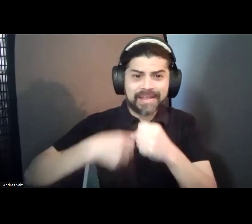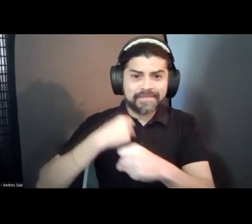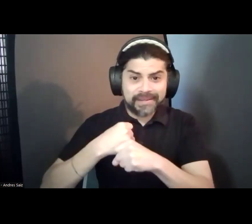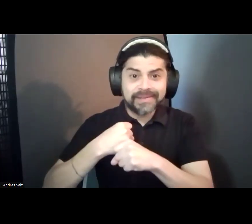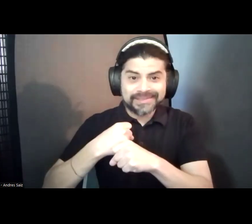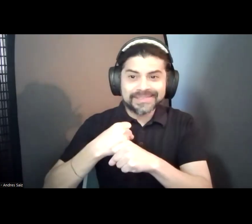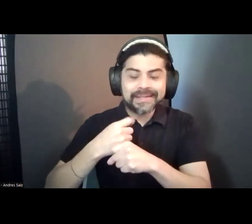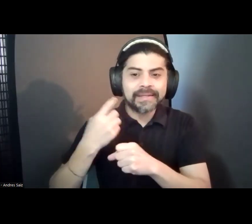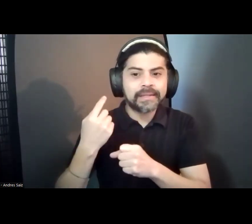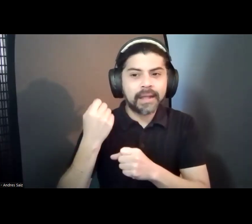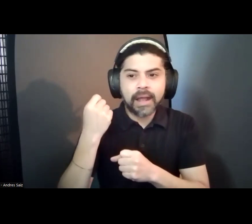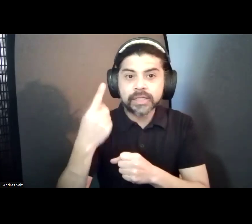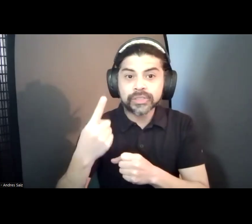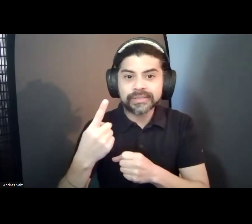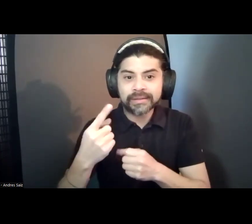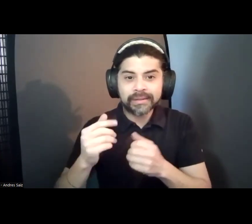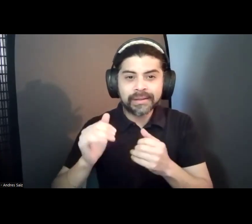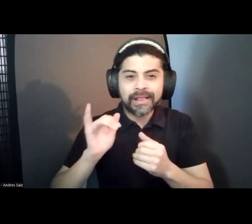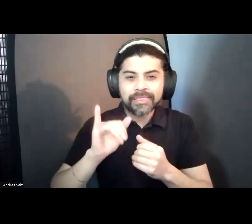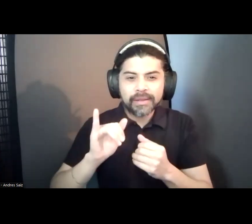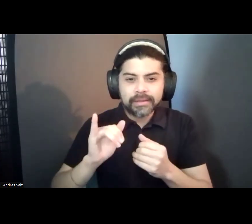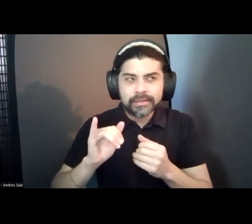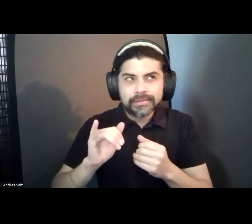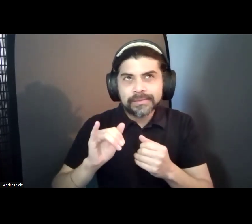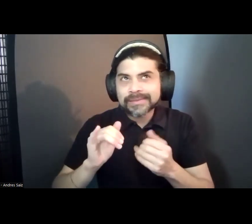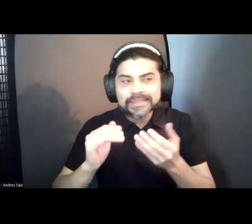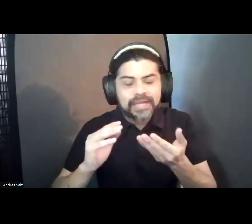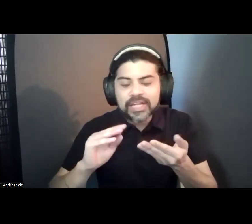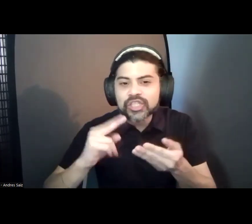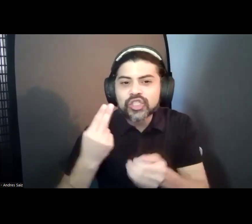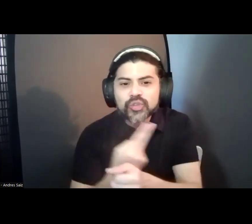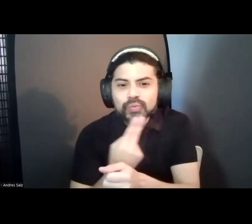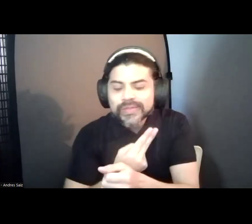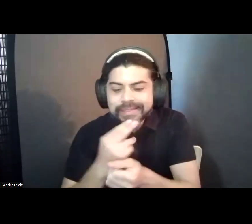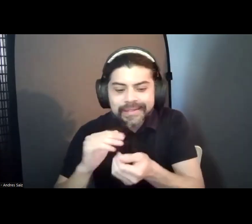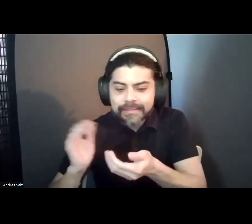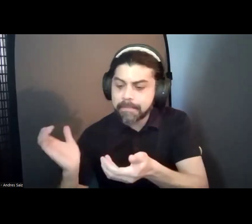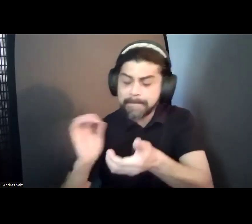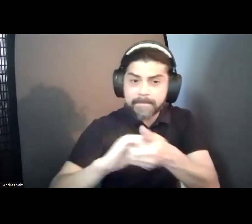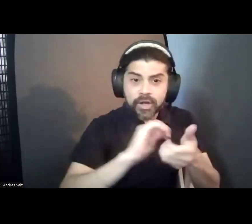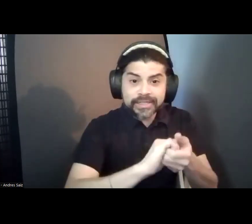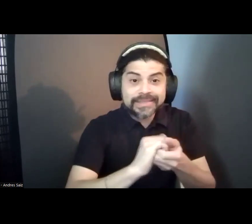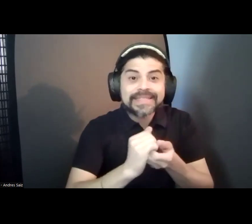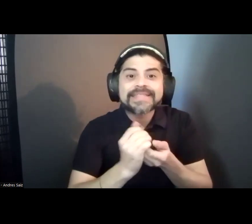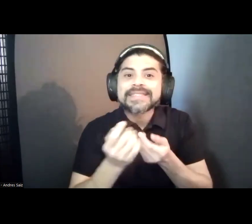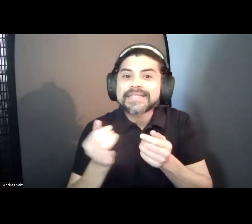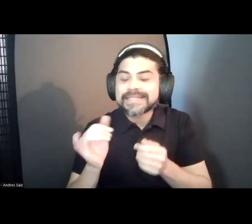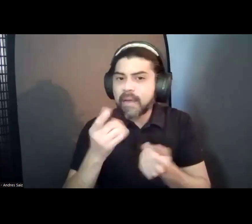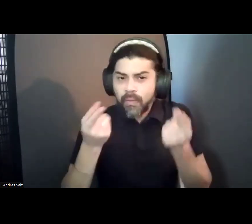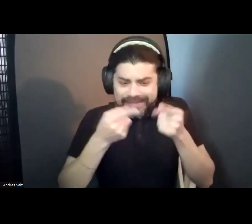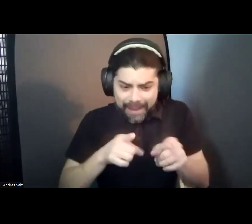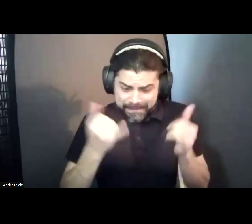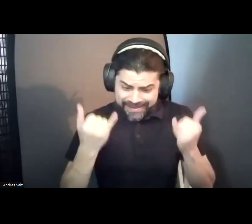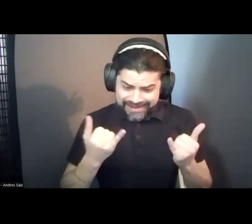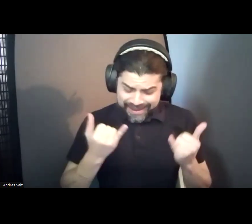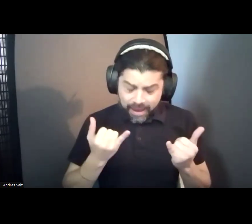use opportunities that we are challenged with as we are today as also opportunities to make significant change and progress, and